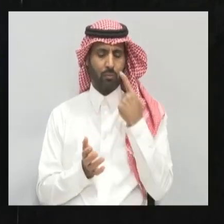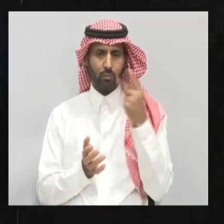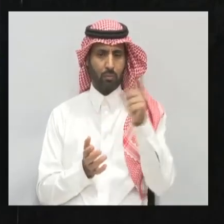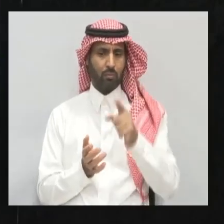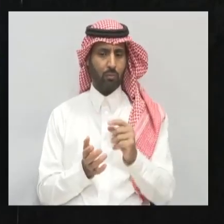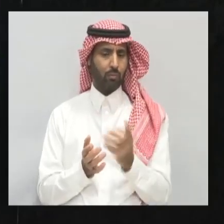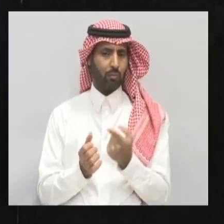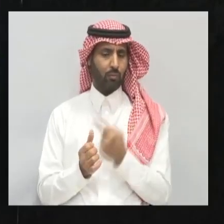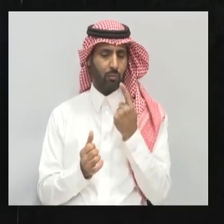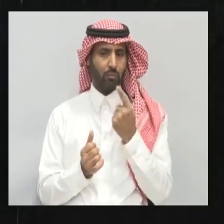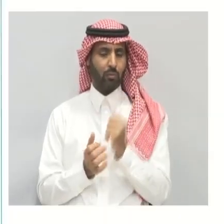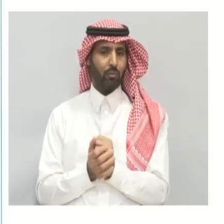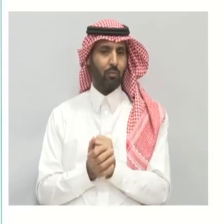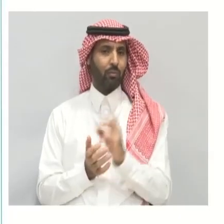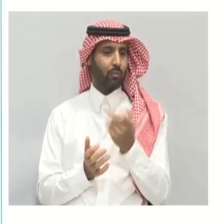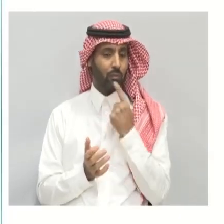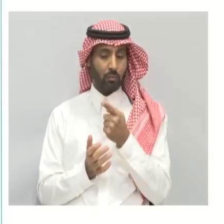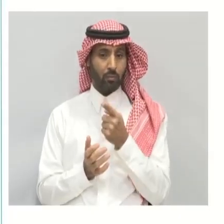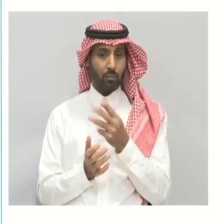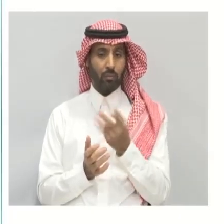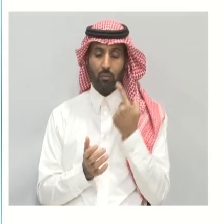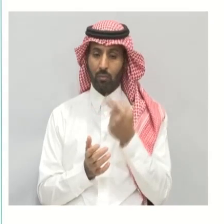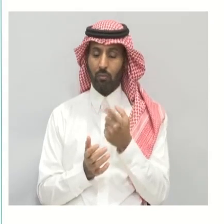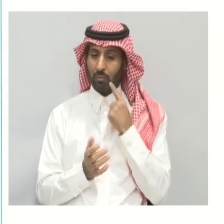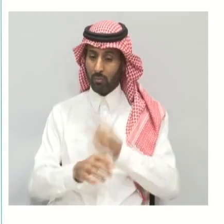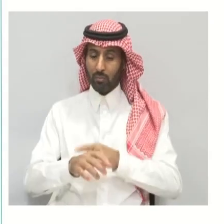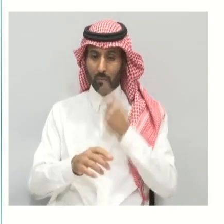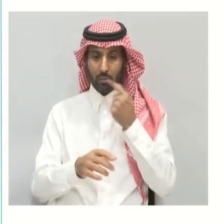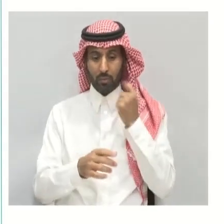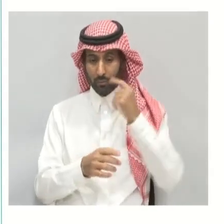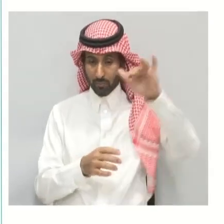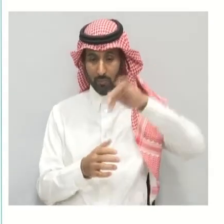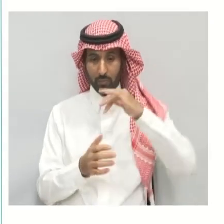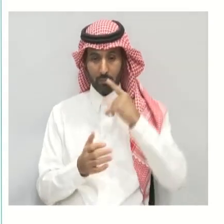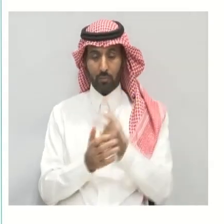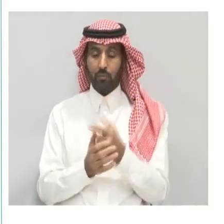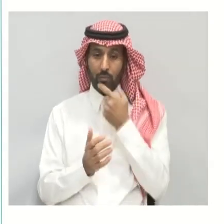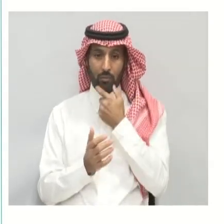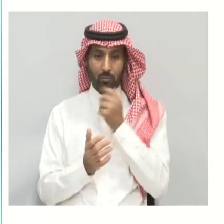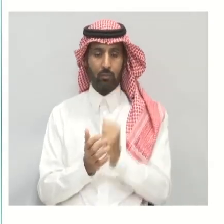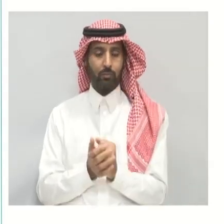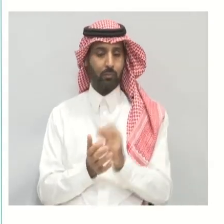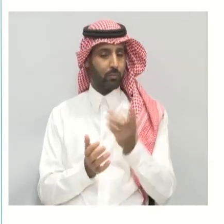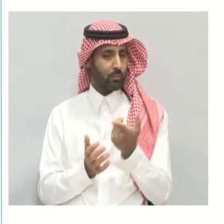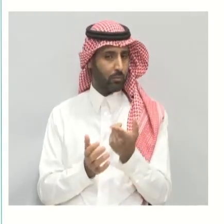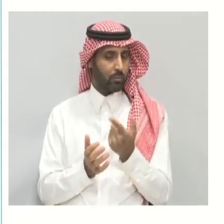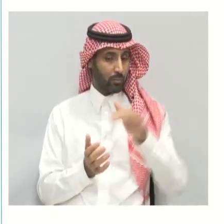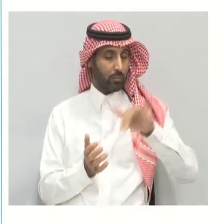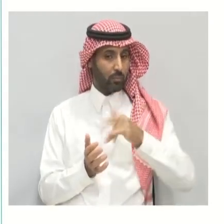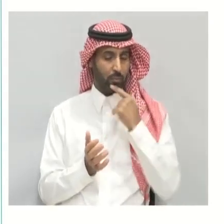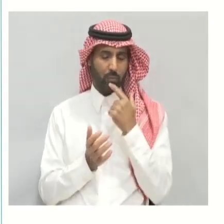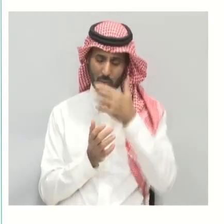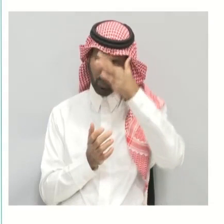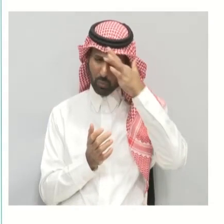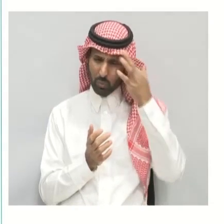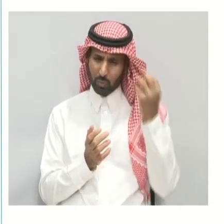questions. For example, the first one, at what time of the year that he will visit Riyadh? Maybe he will visit in the